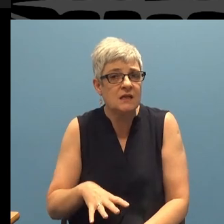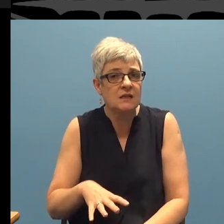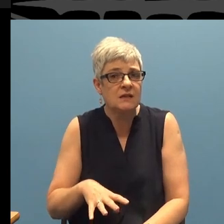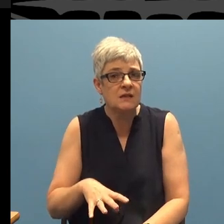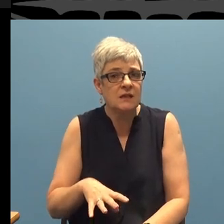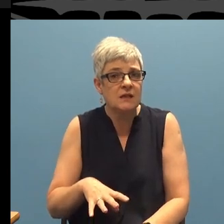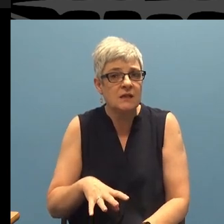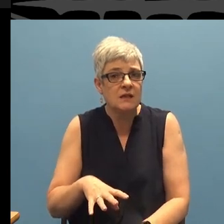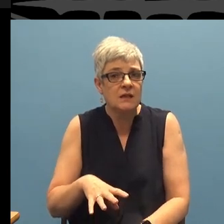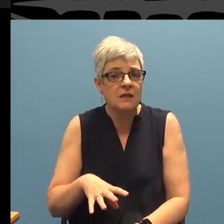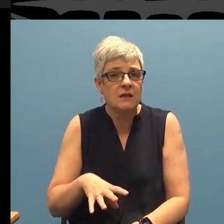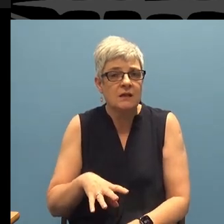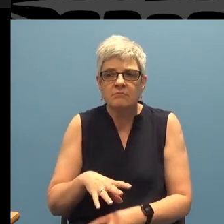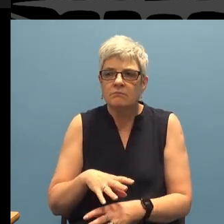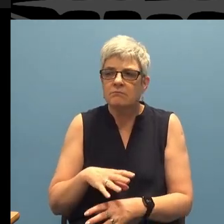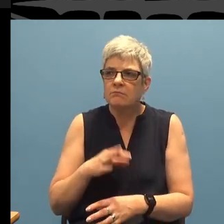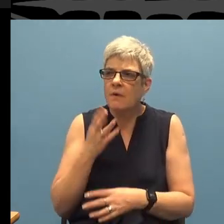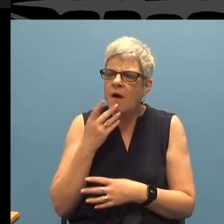need.